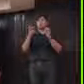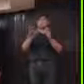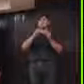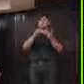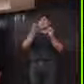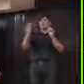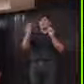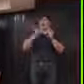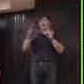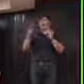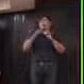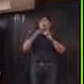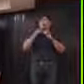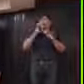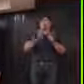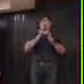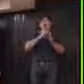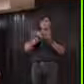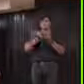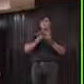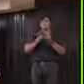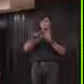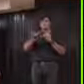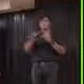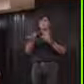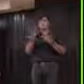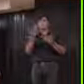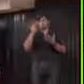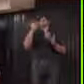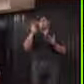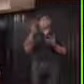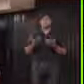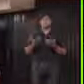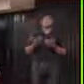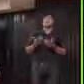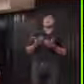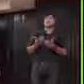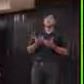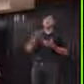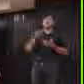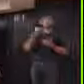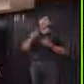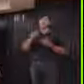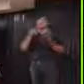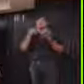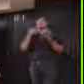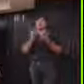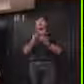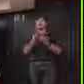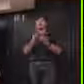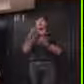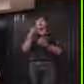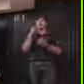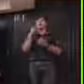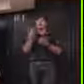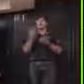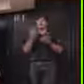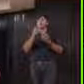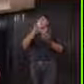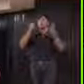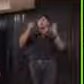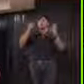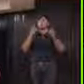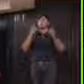Haminas. Will that ever be true again? Well, on that, I would like to give you another